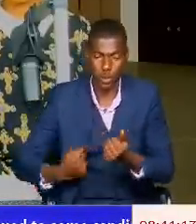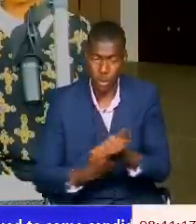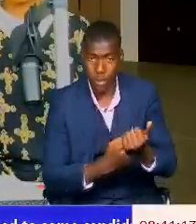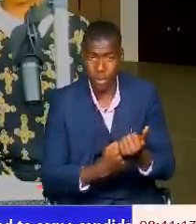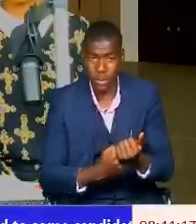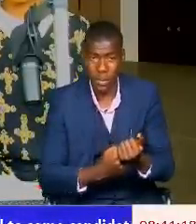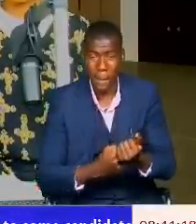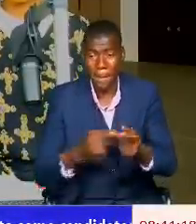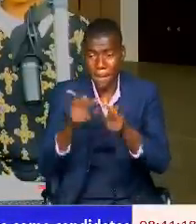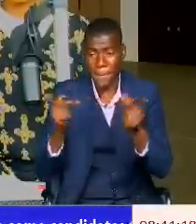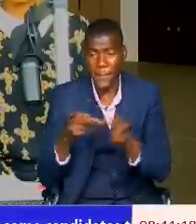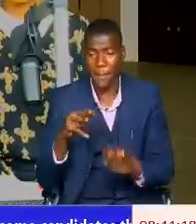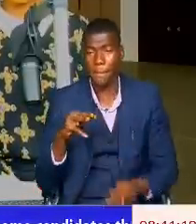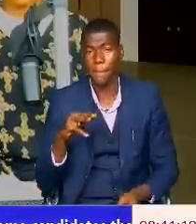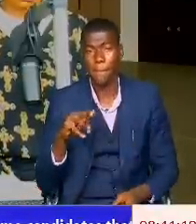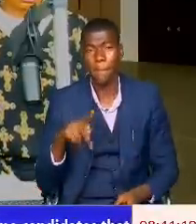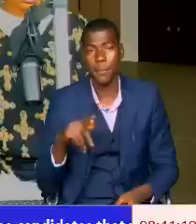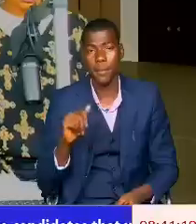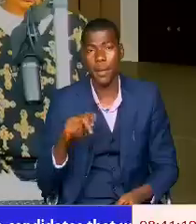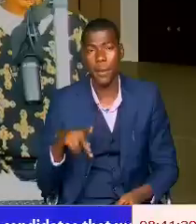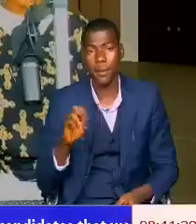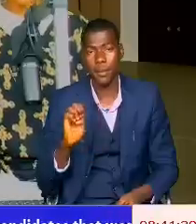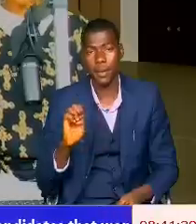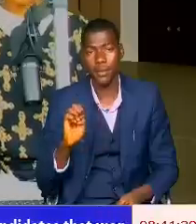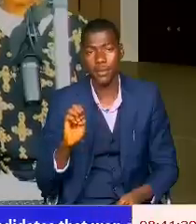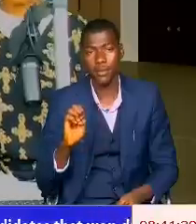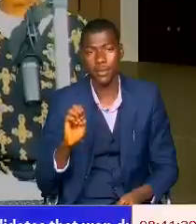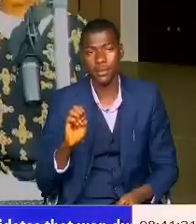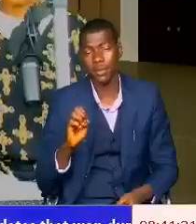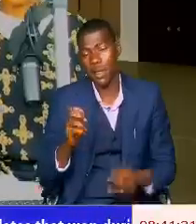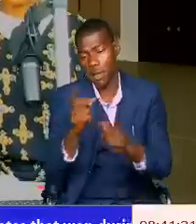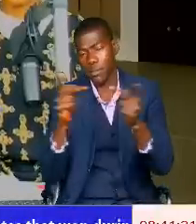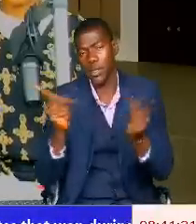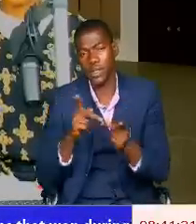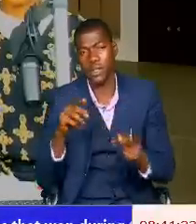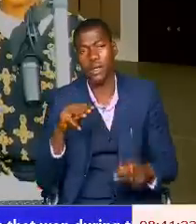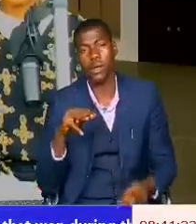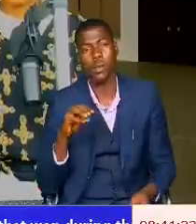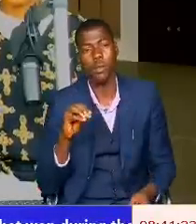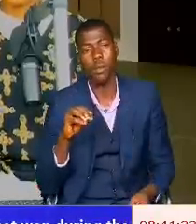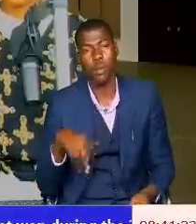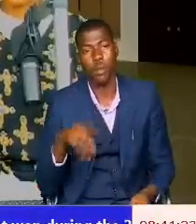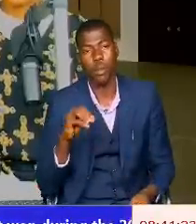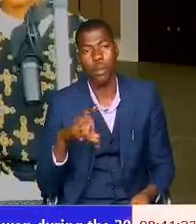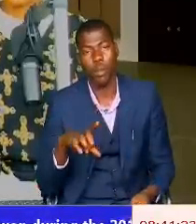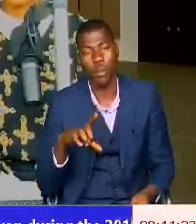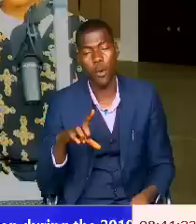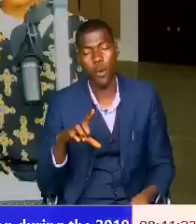For Pape, Mopol Barak here, they carry daughter and her mother.